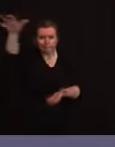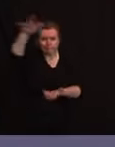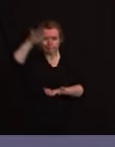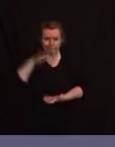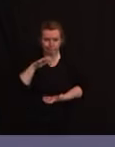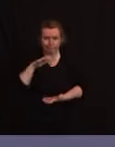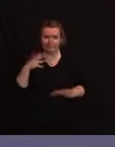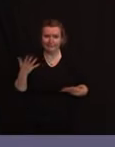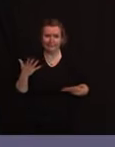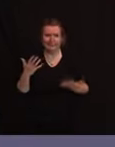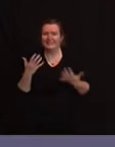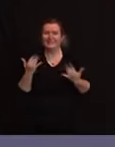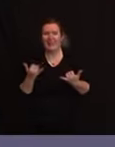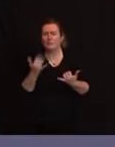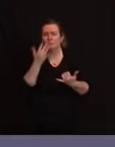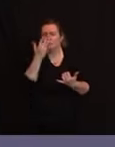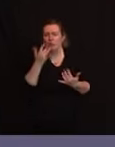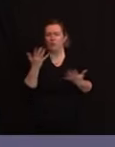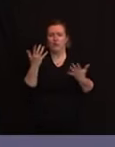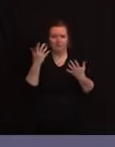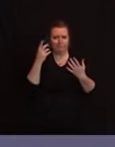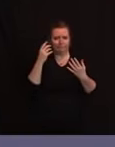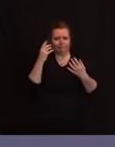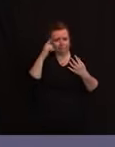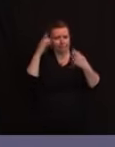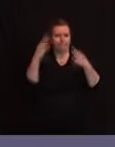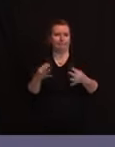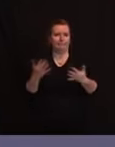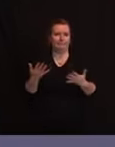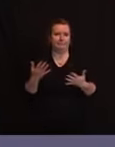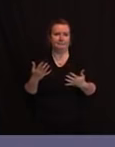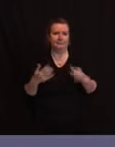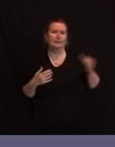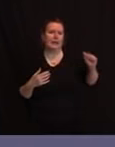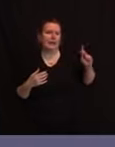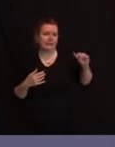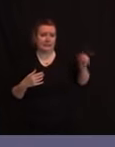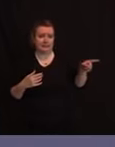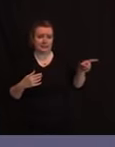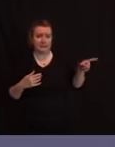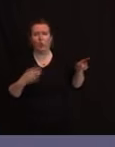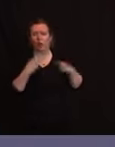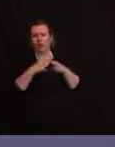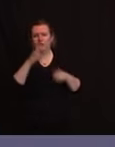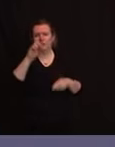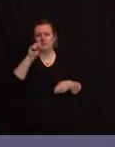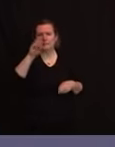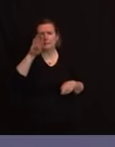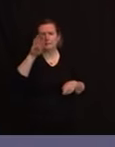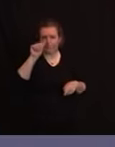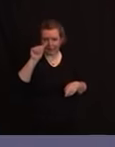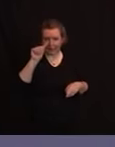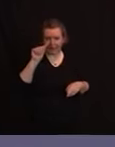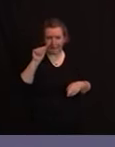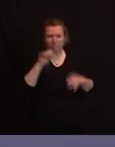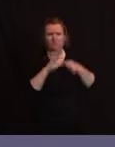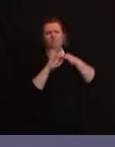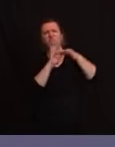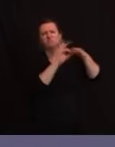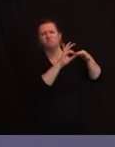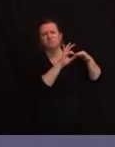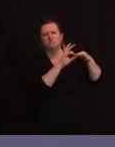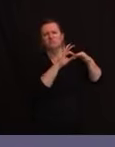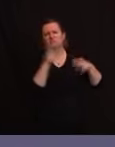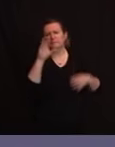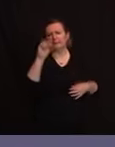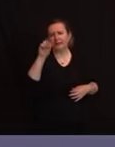early to report. I think Andy referred to this, the SBA piece of the CARES Act is a much bigger